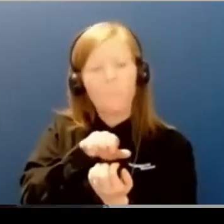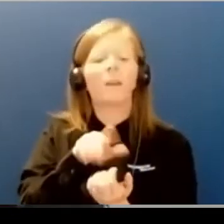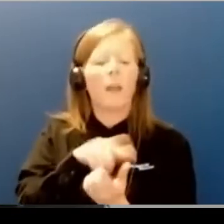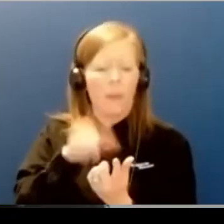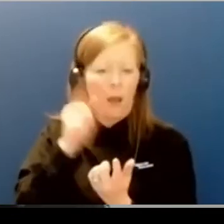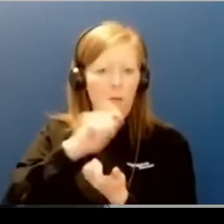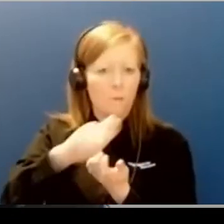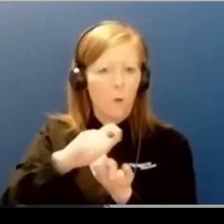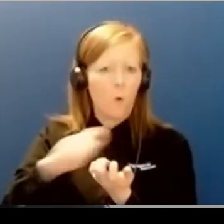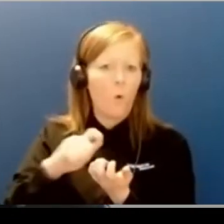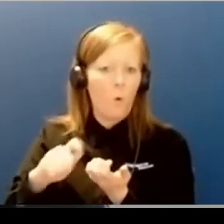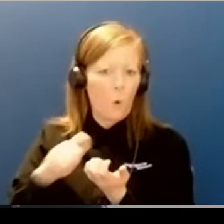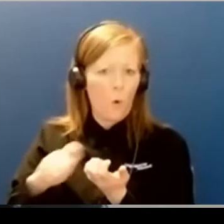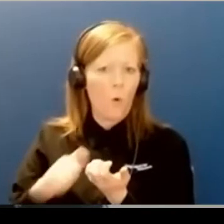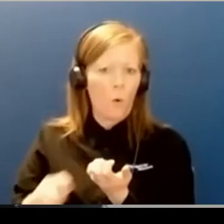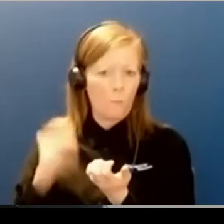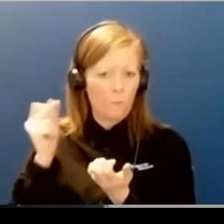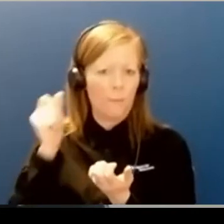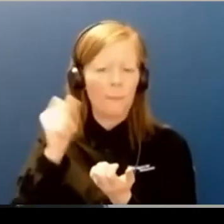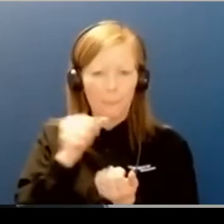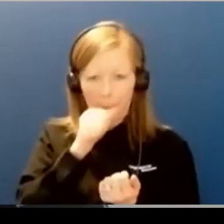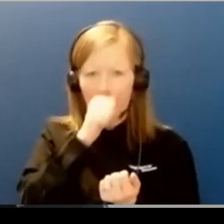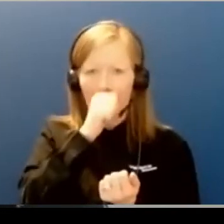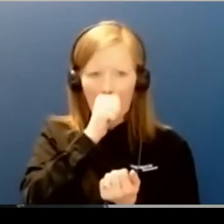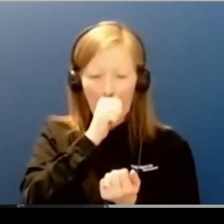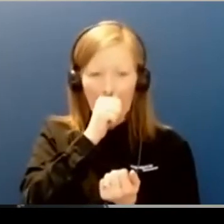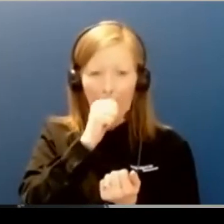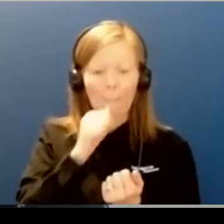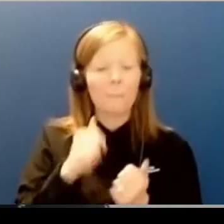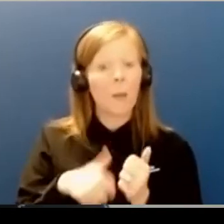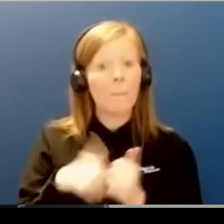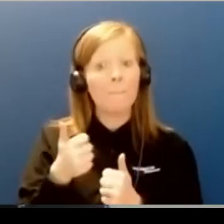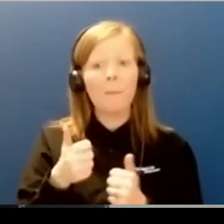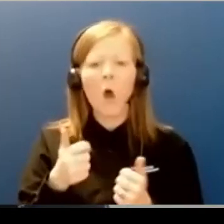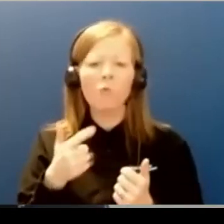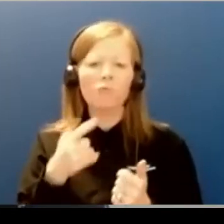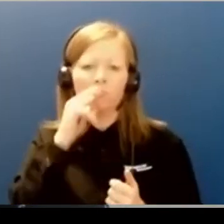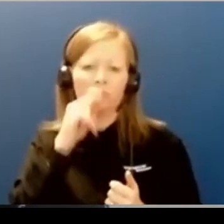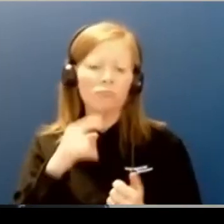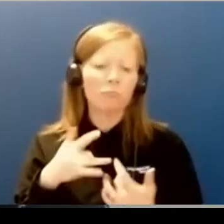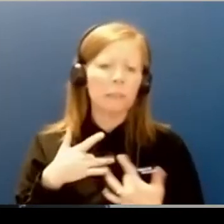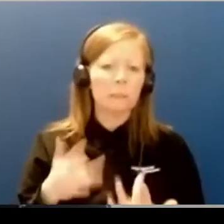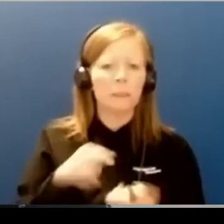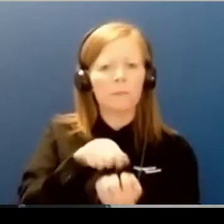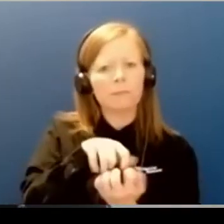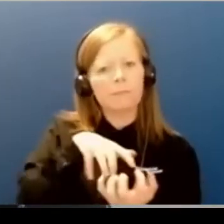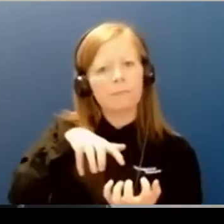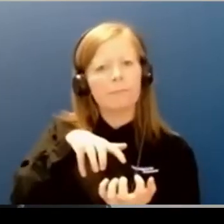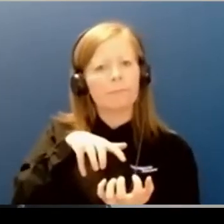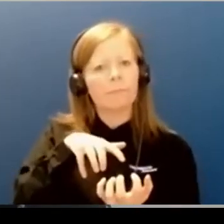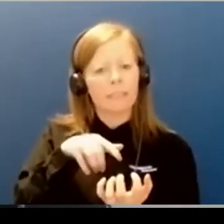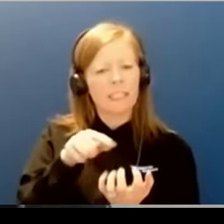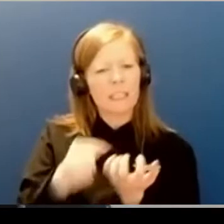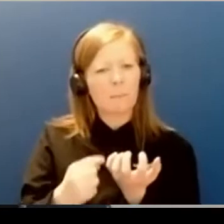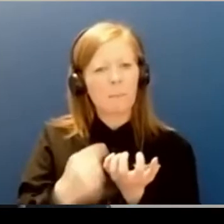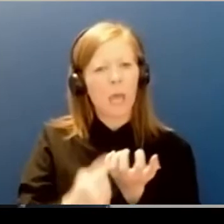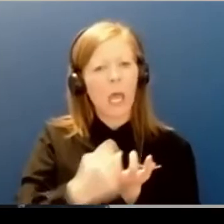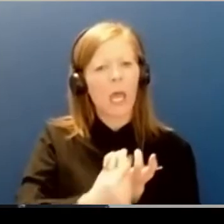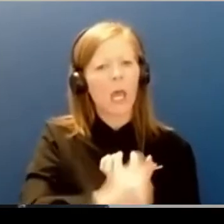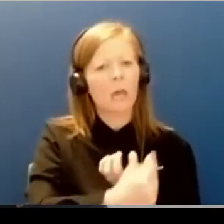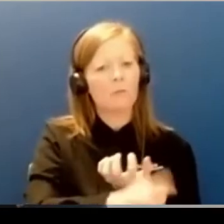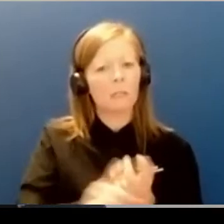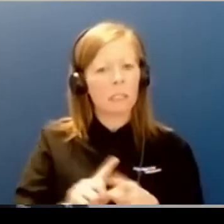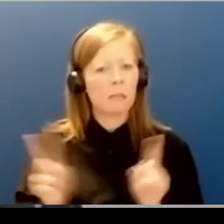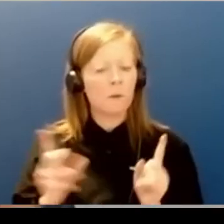right away. Most children have spacing at the early ages. So the recommendation